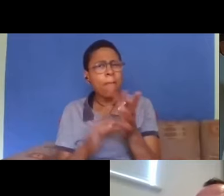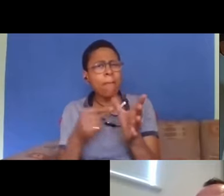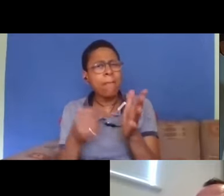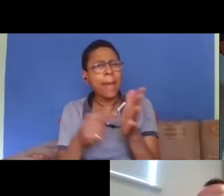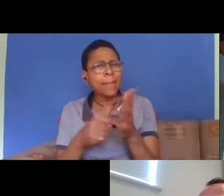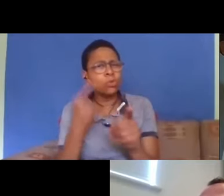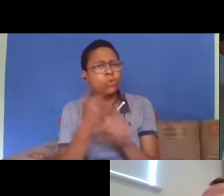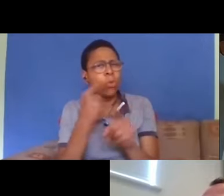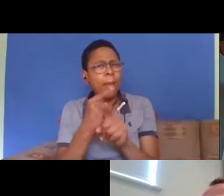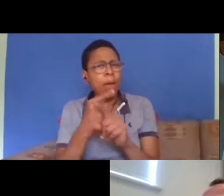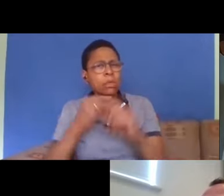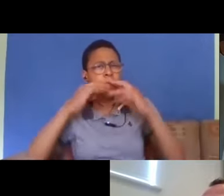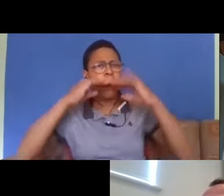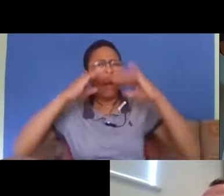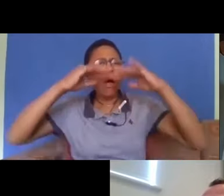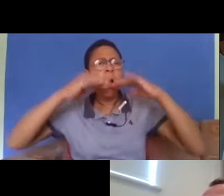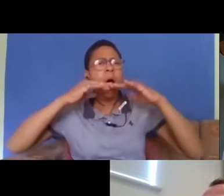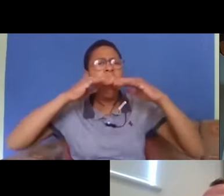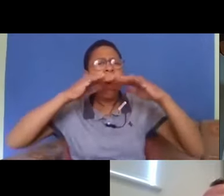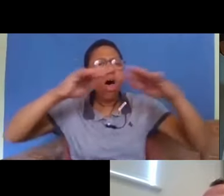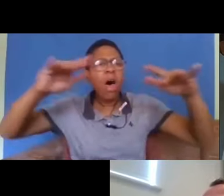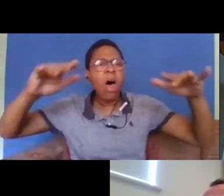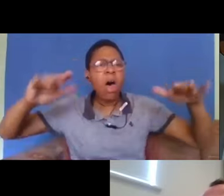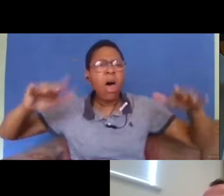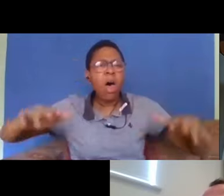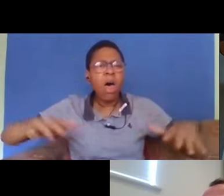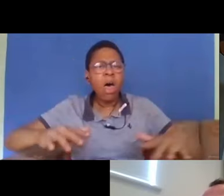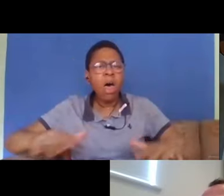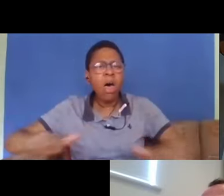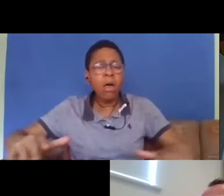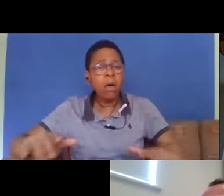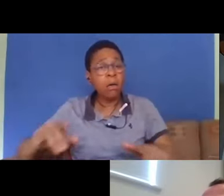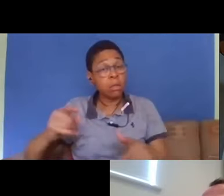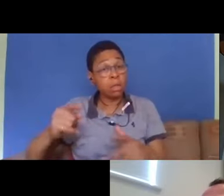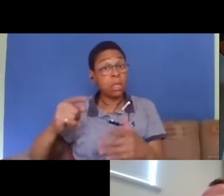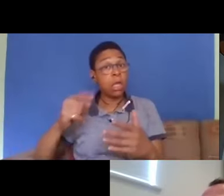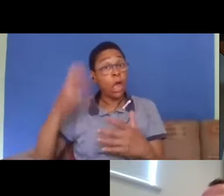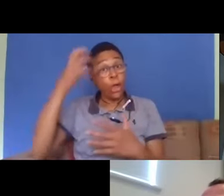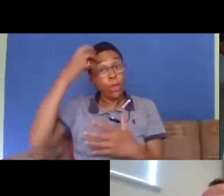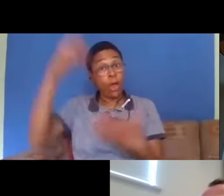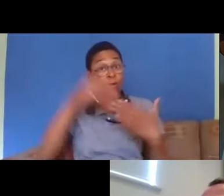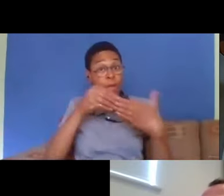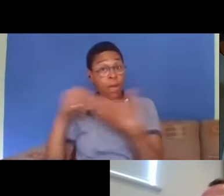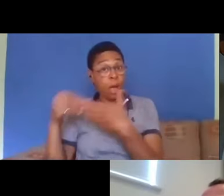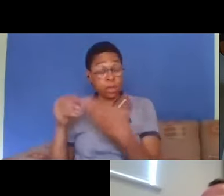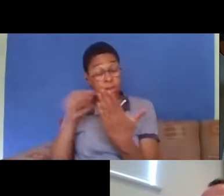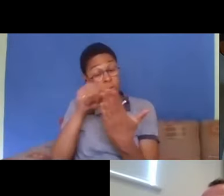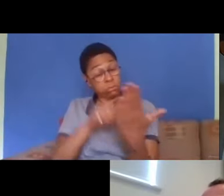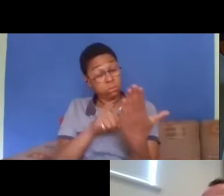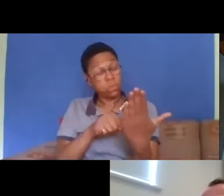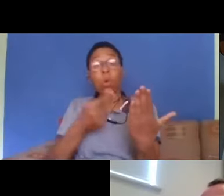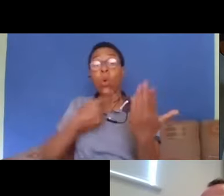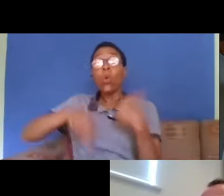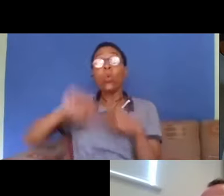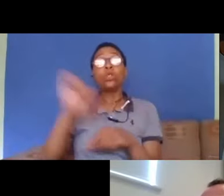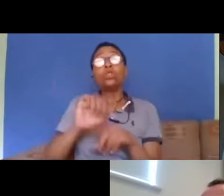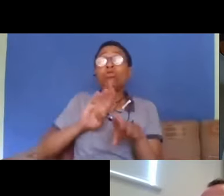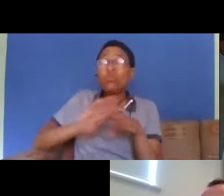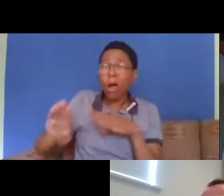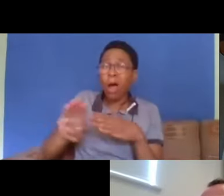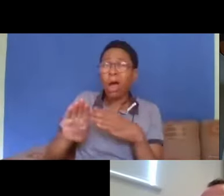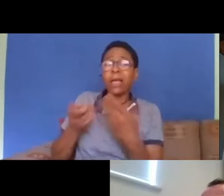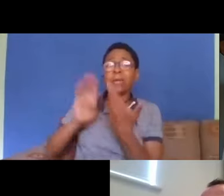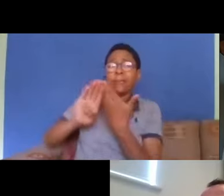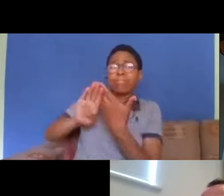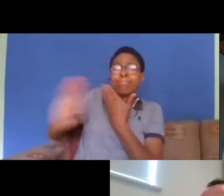Wherever possible, it's advised to keep socially distanced and to keep to the squares if you're using floor